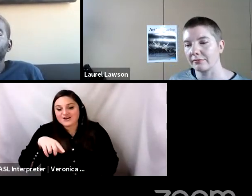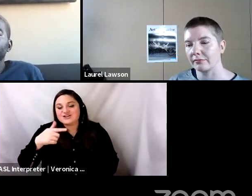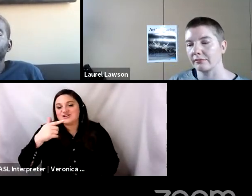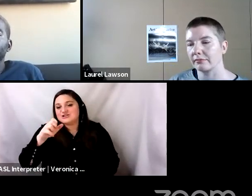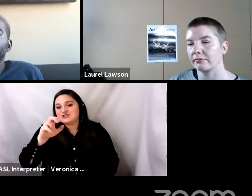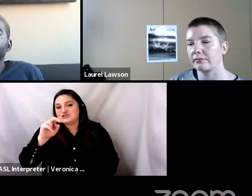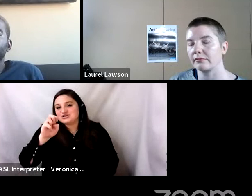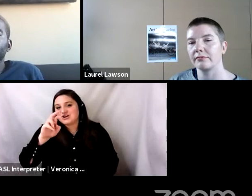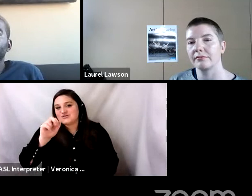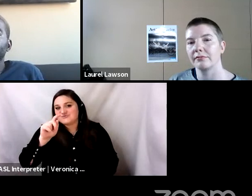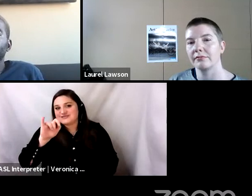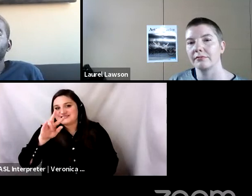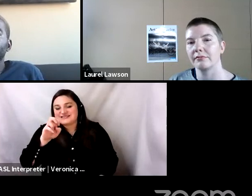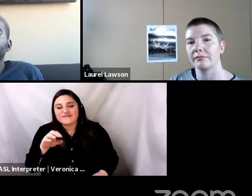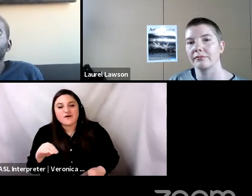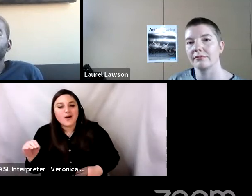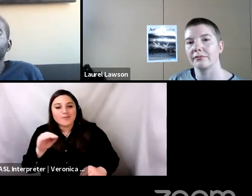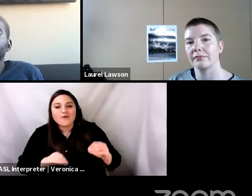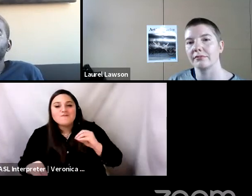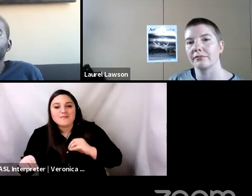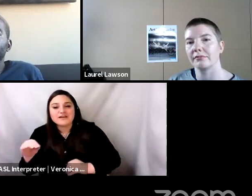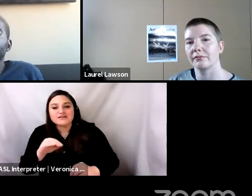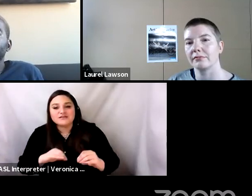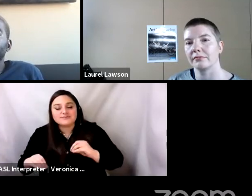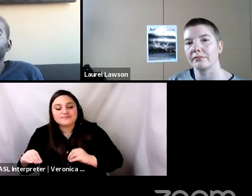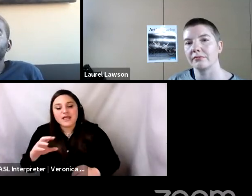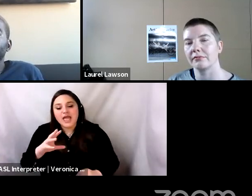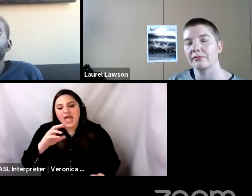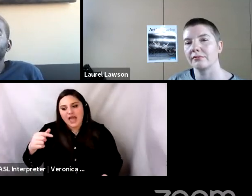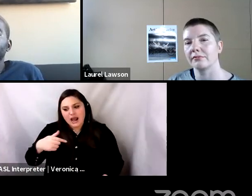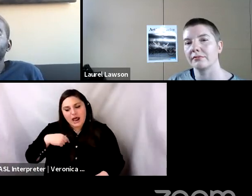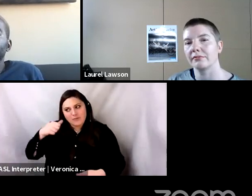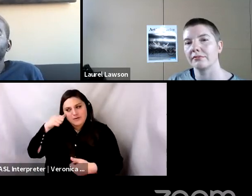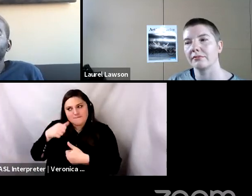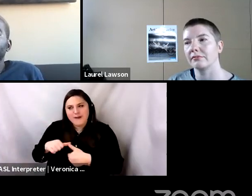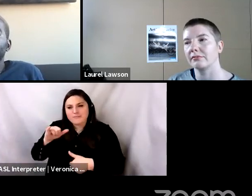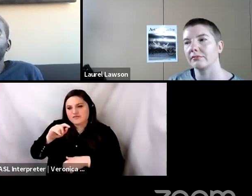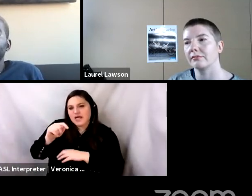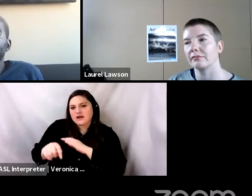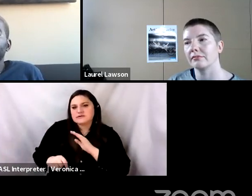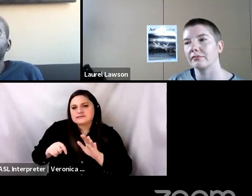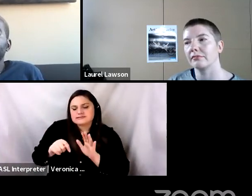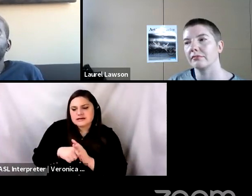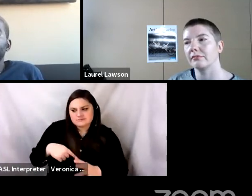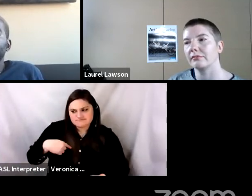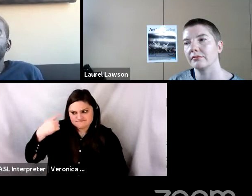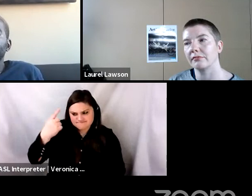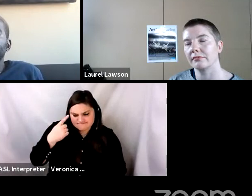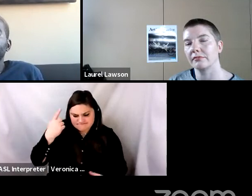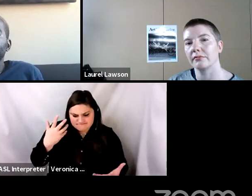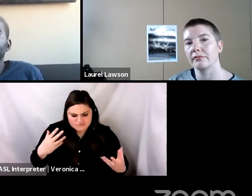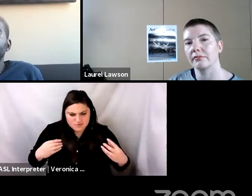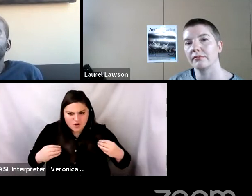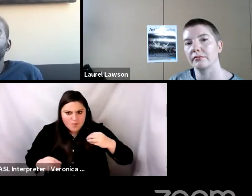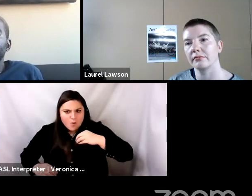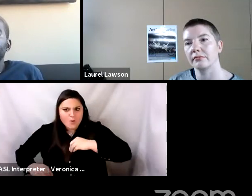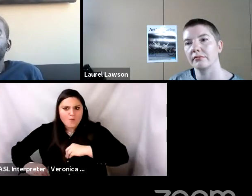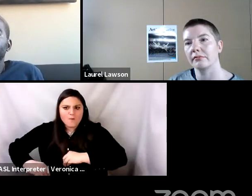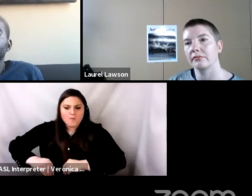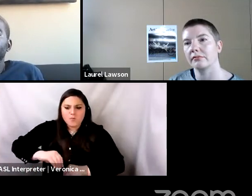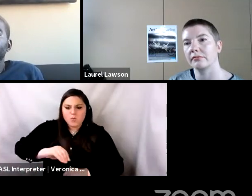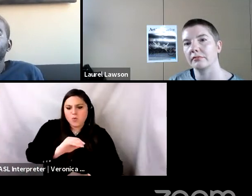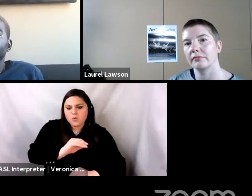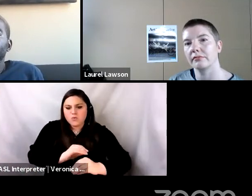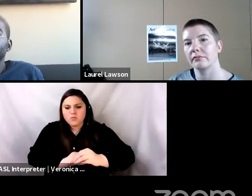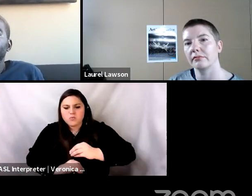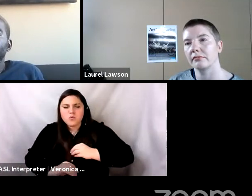for like definitely, where I was like, wow, like, is there a way that I can continue to, or